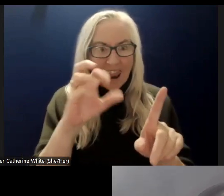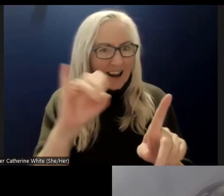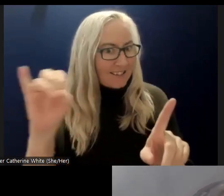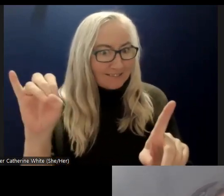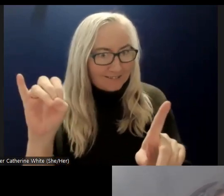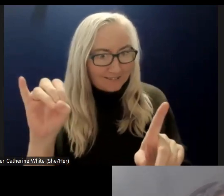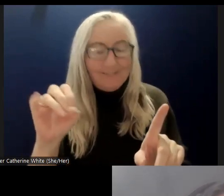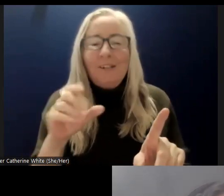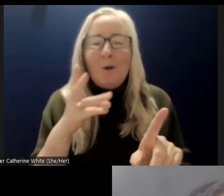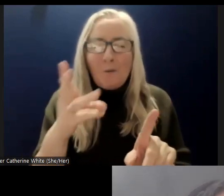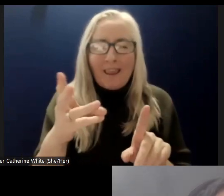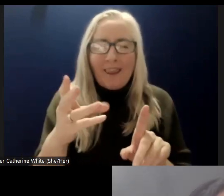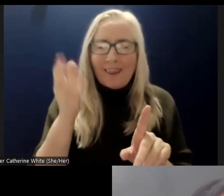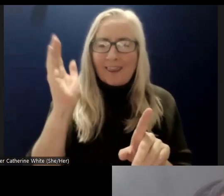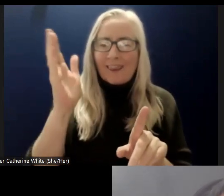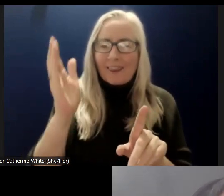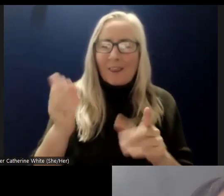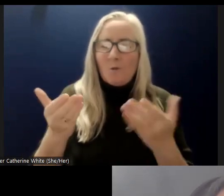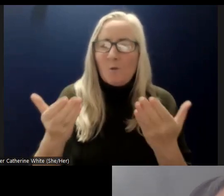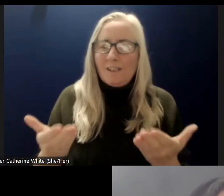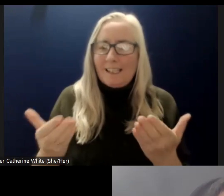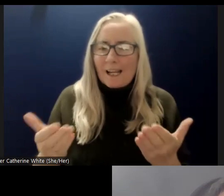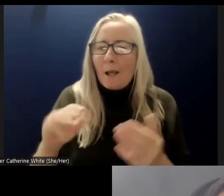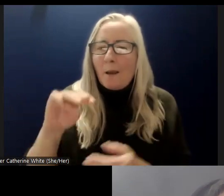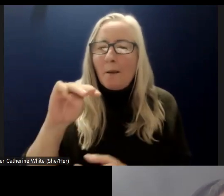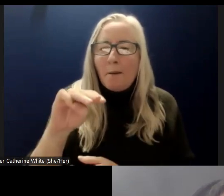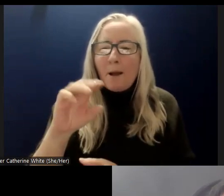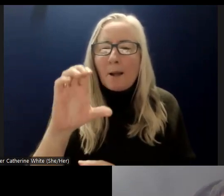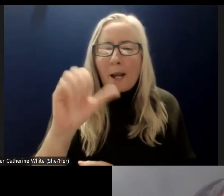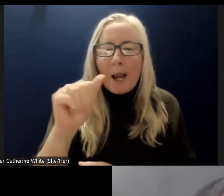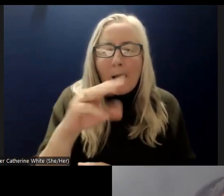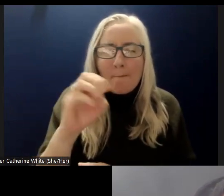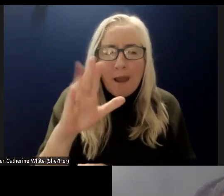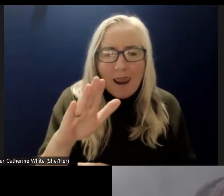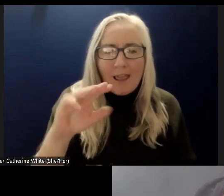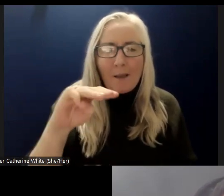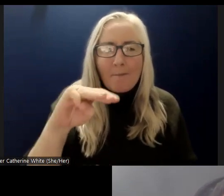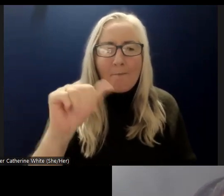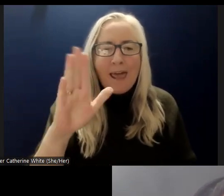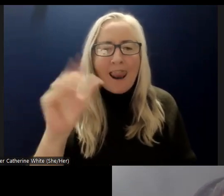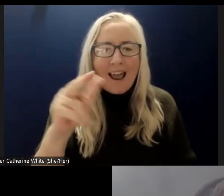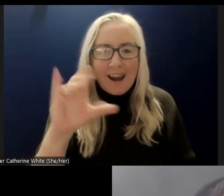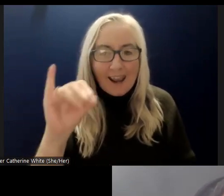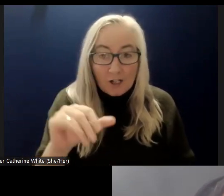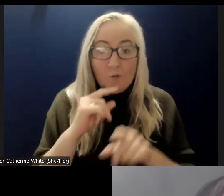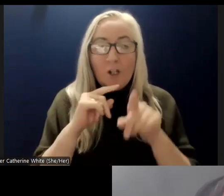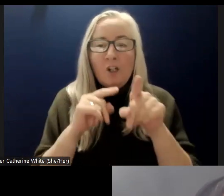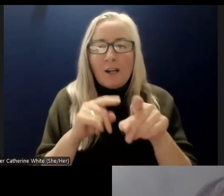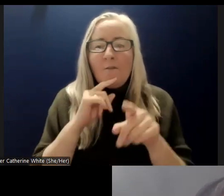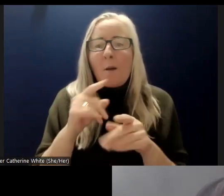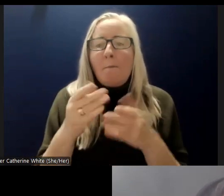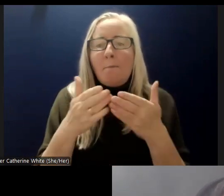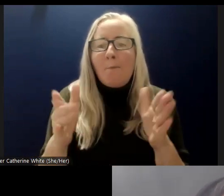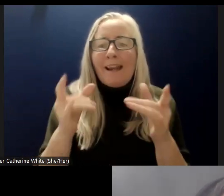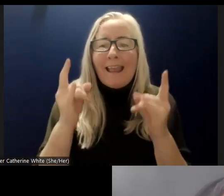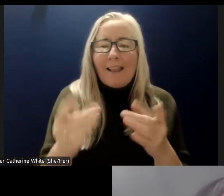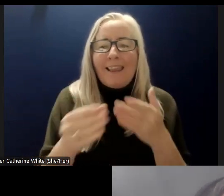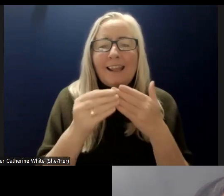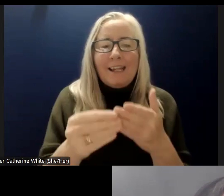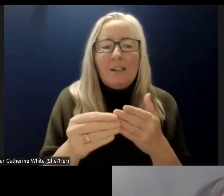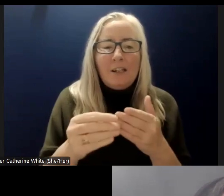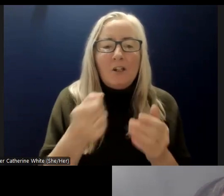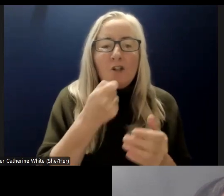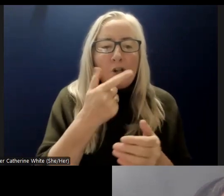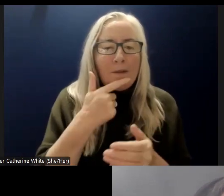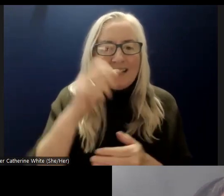today. Carmel is the public health lead for Dublin South East Health Region.